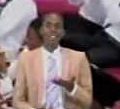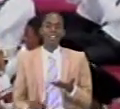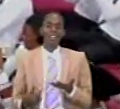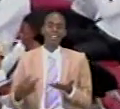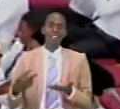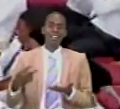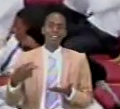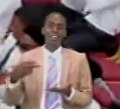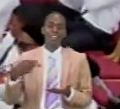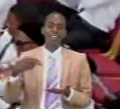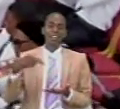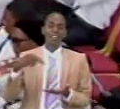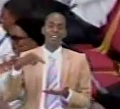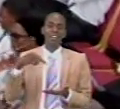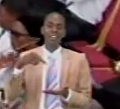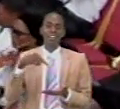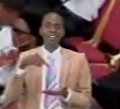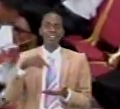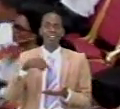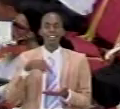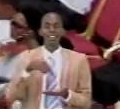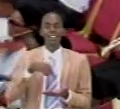all right